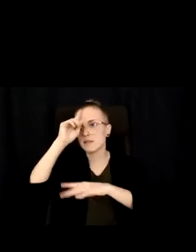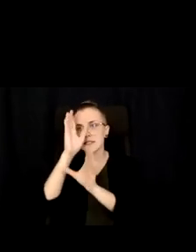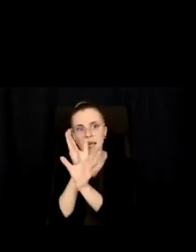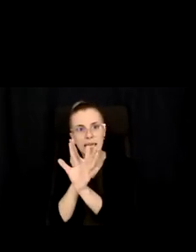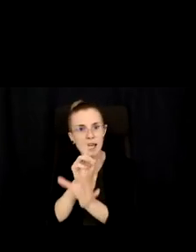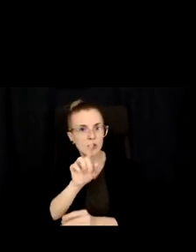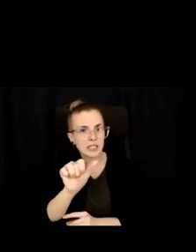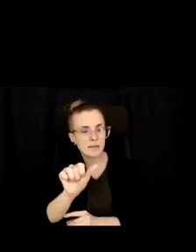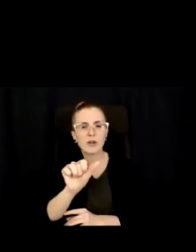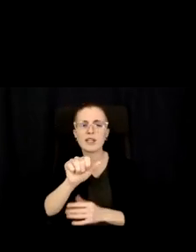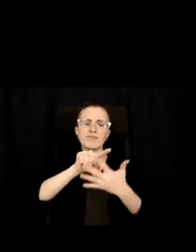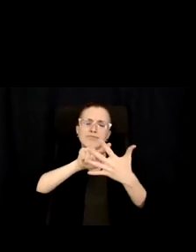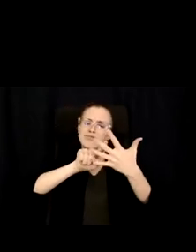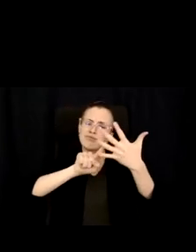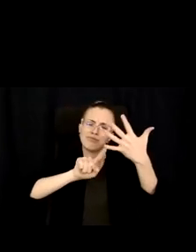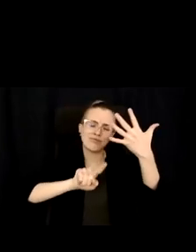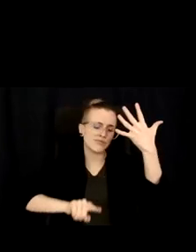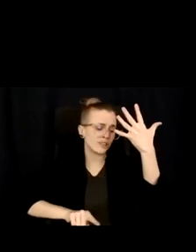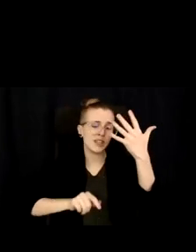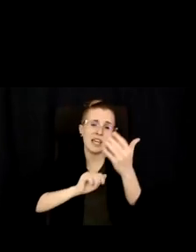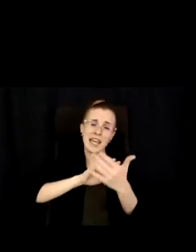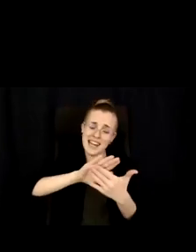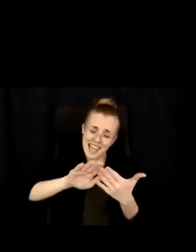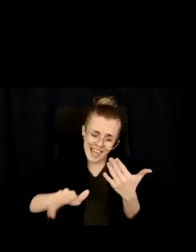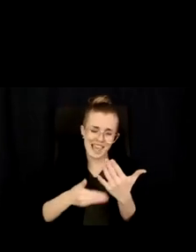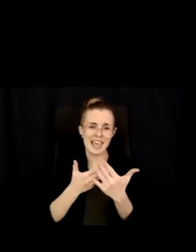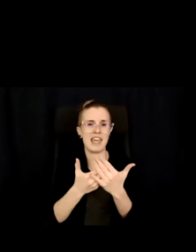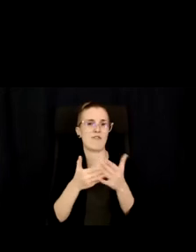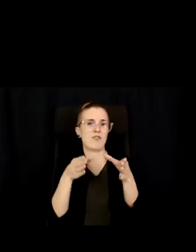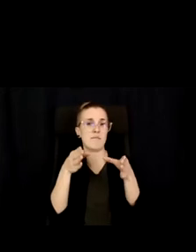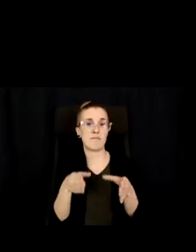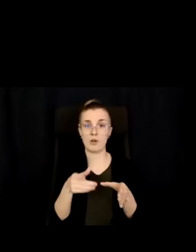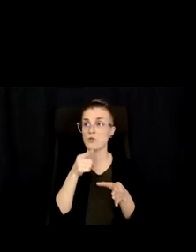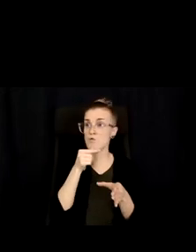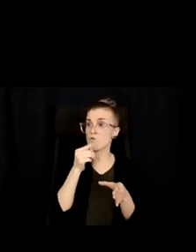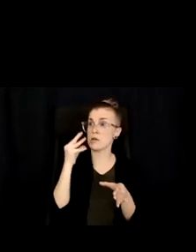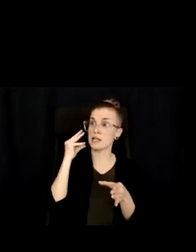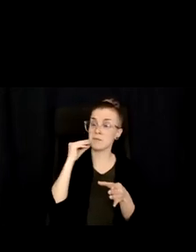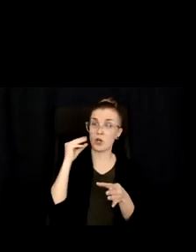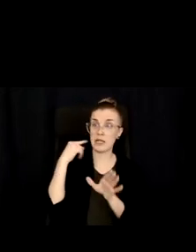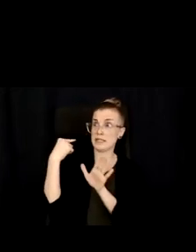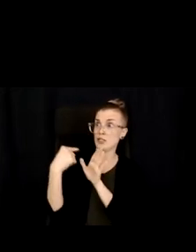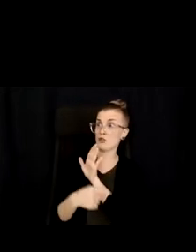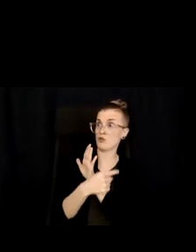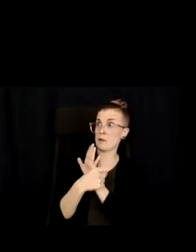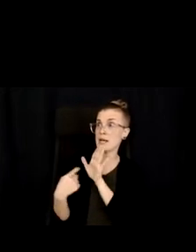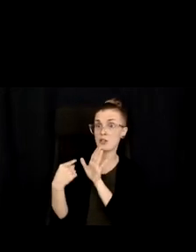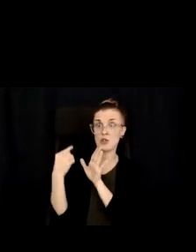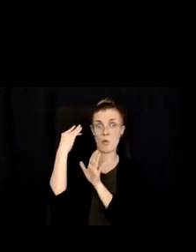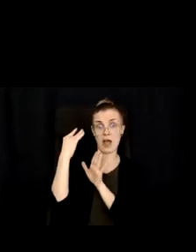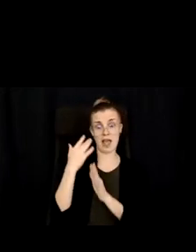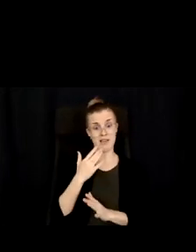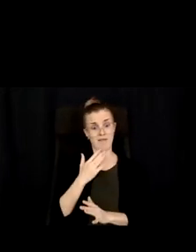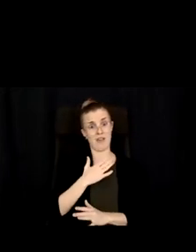disabilities, and every person who experiences discrimination on the basis of disability should